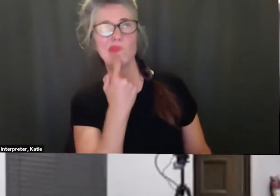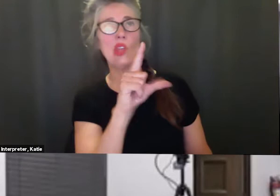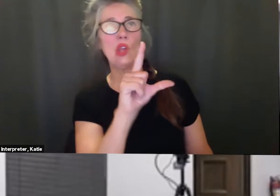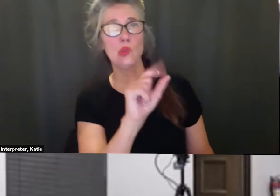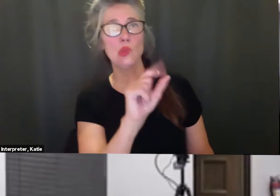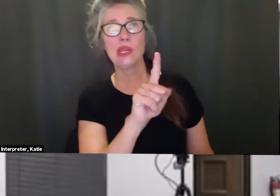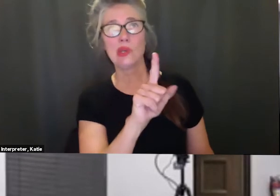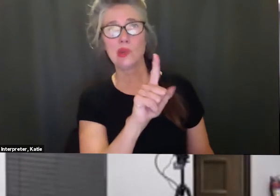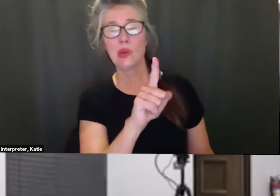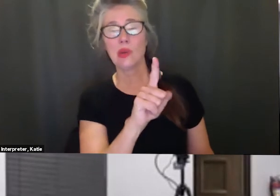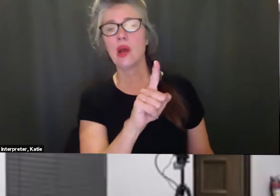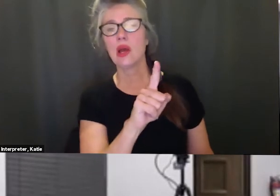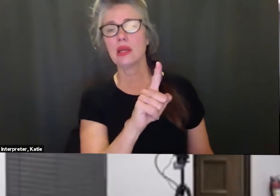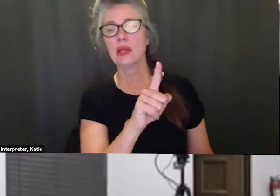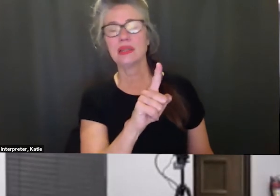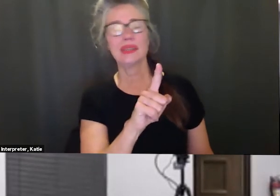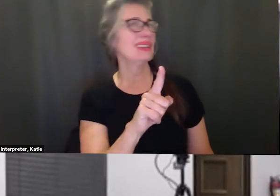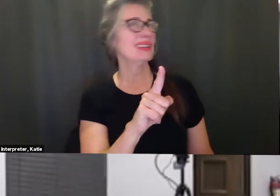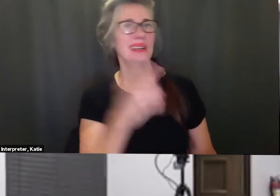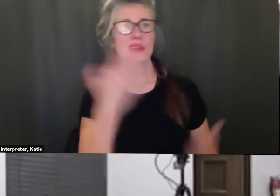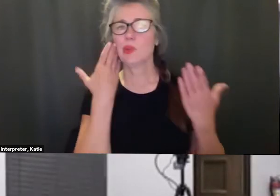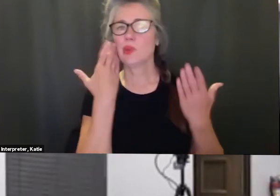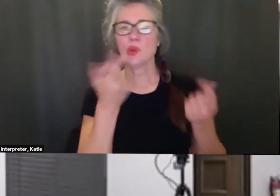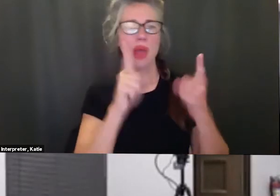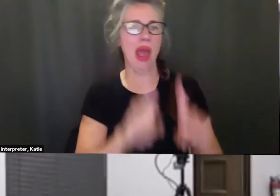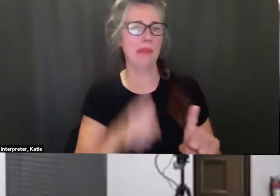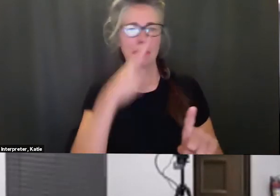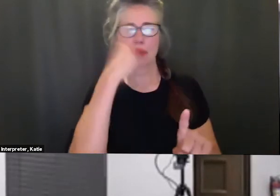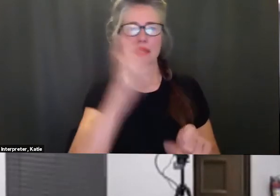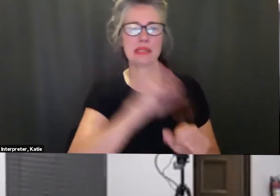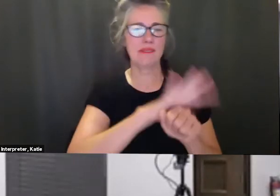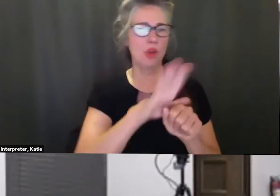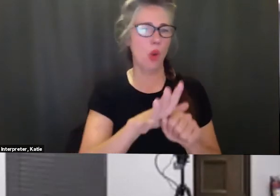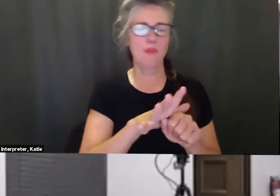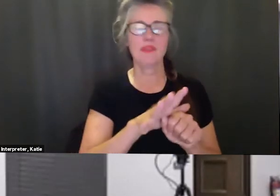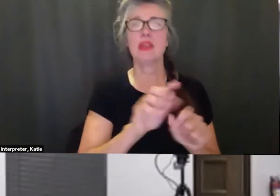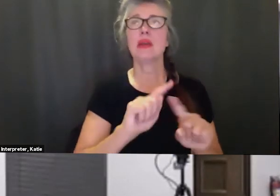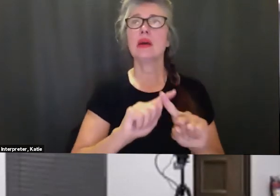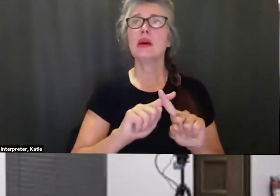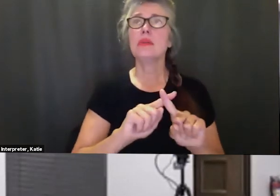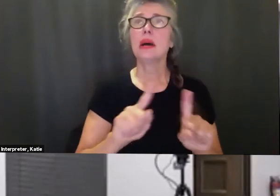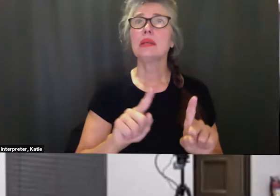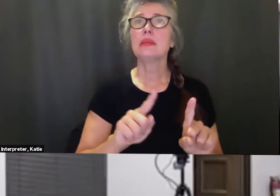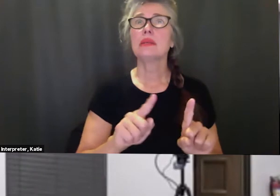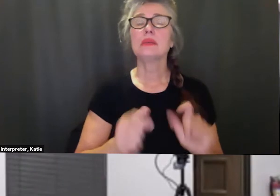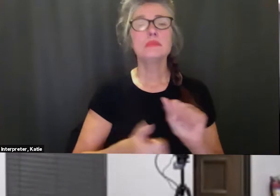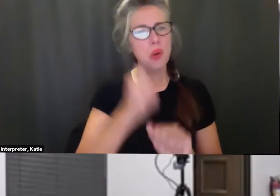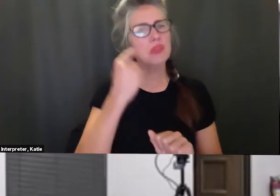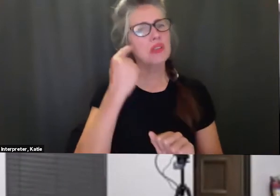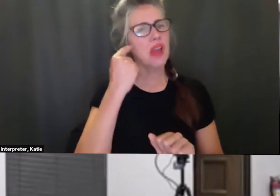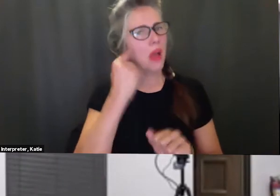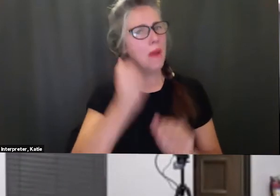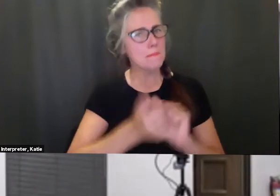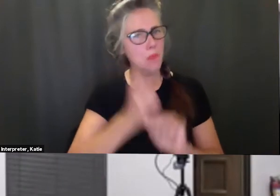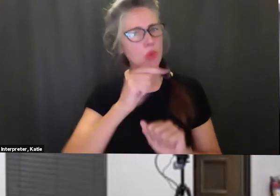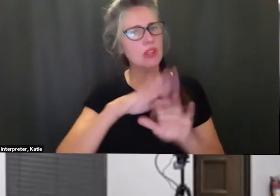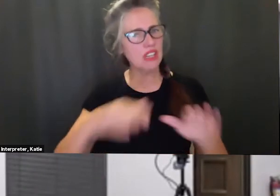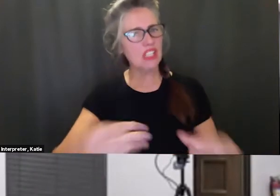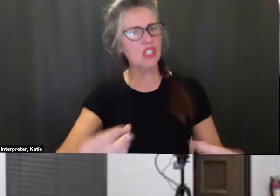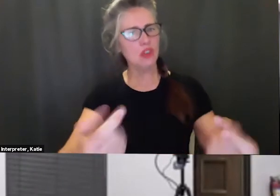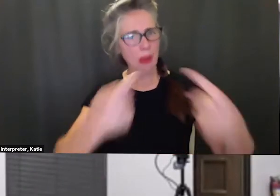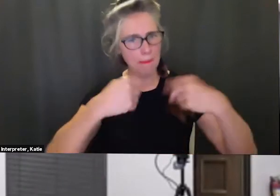a bust with the pandemic. Who knows what was going to happen? But I figured most of the kids would come back. So I just kept